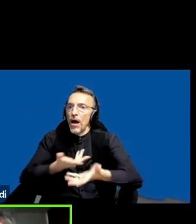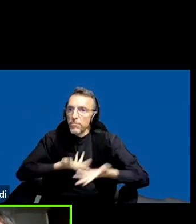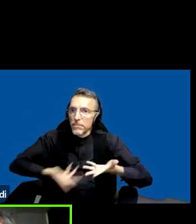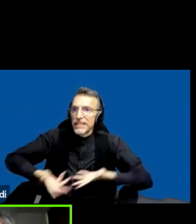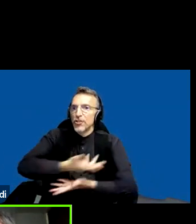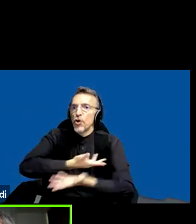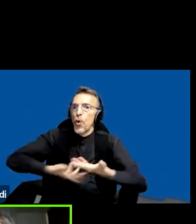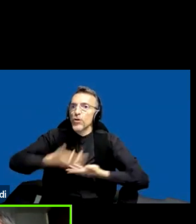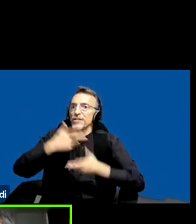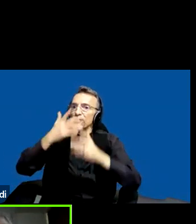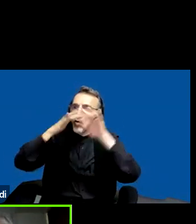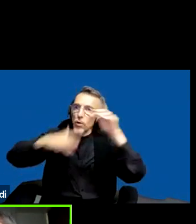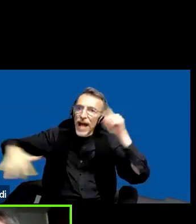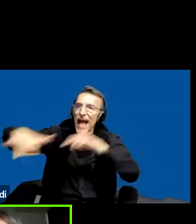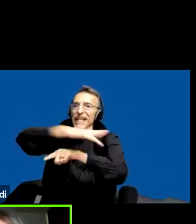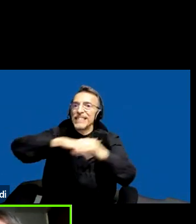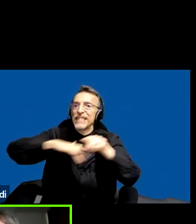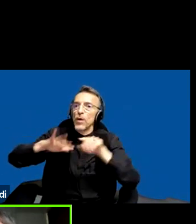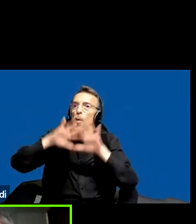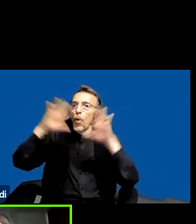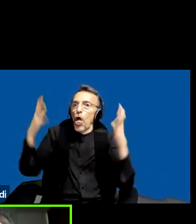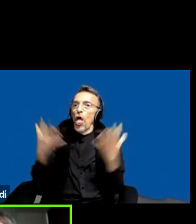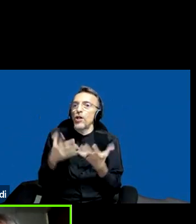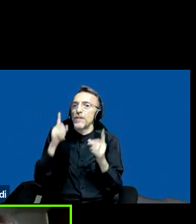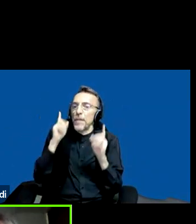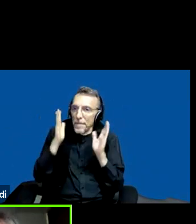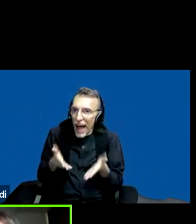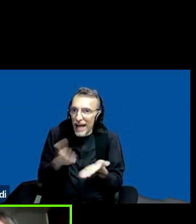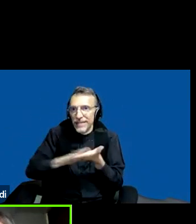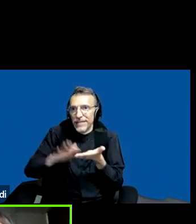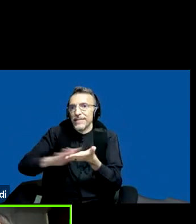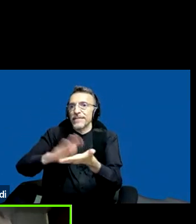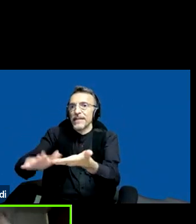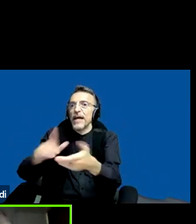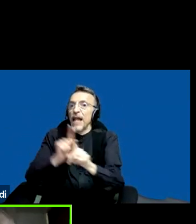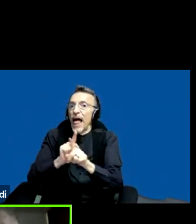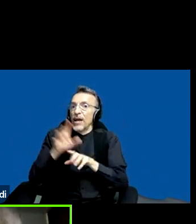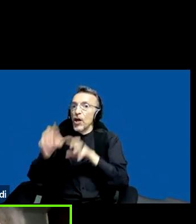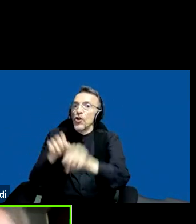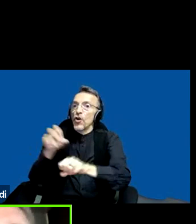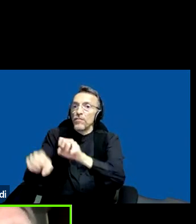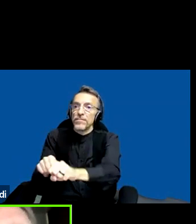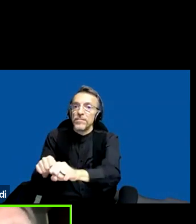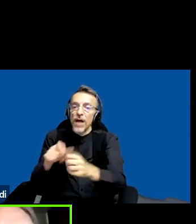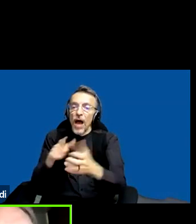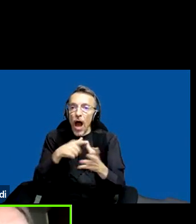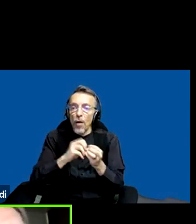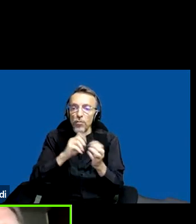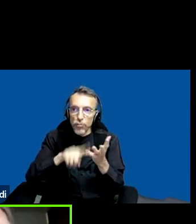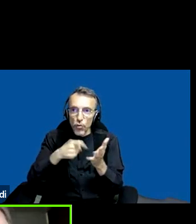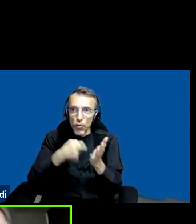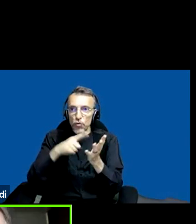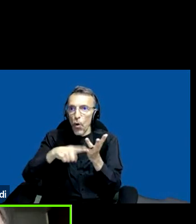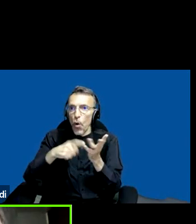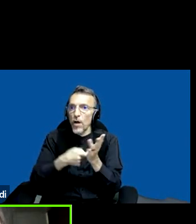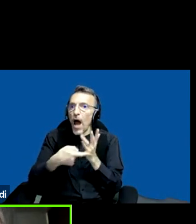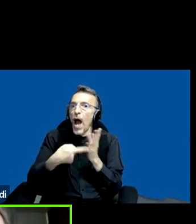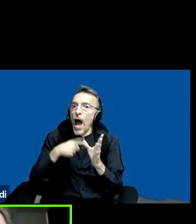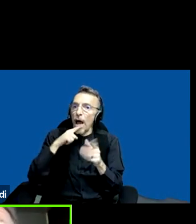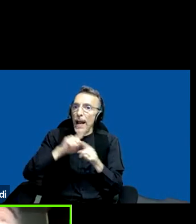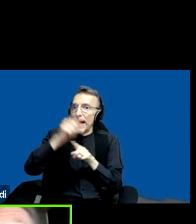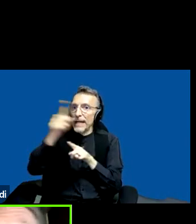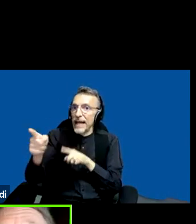society, around the world. And that's addressing issues, for instance, of coloniality, which Saurabh Arora, my colleague, will be talking about later in this